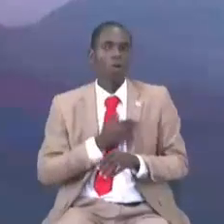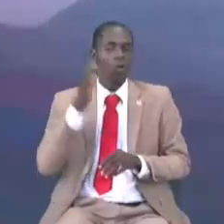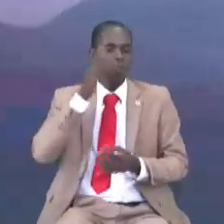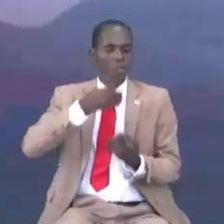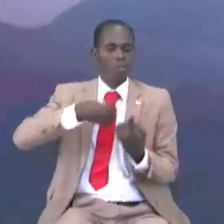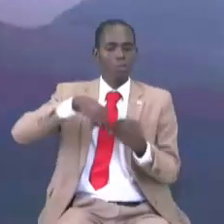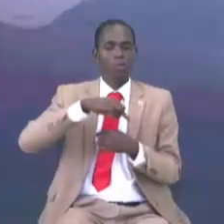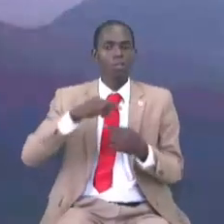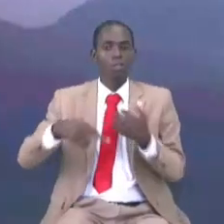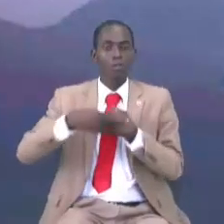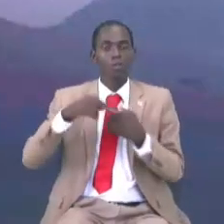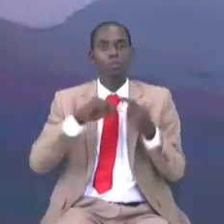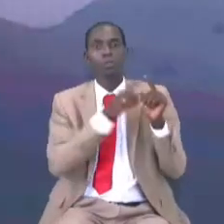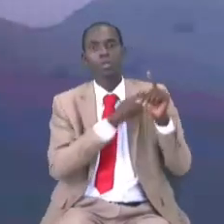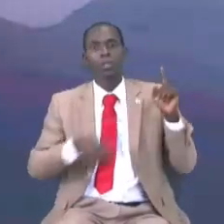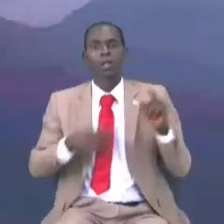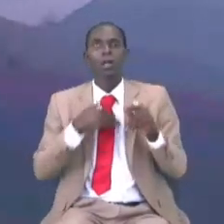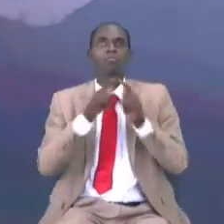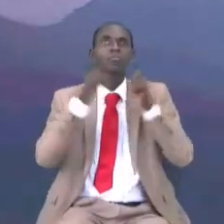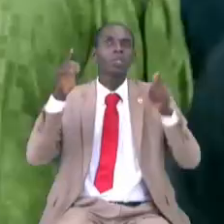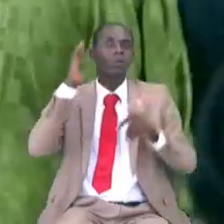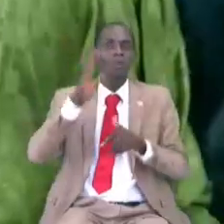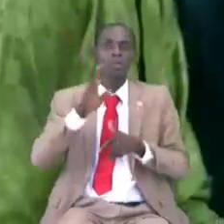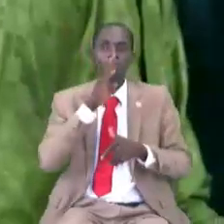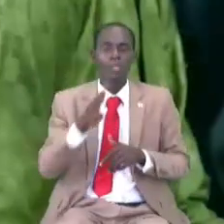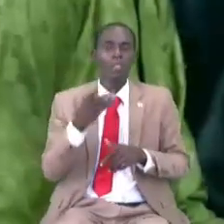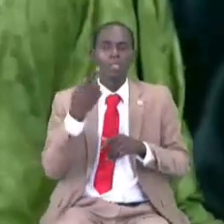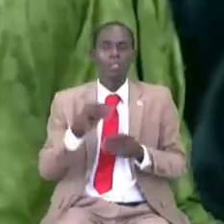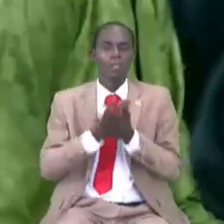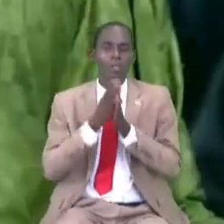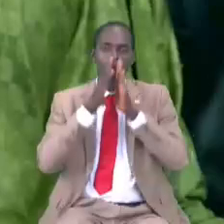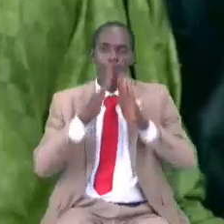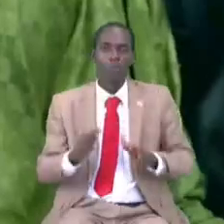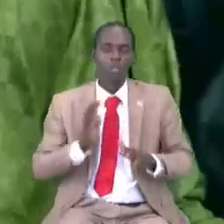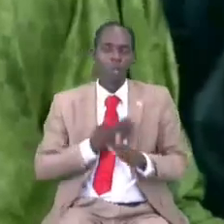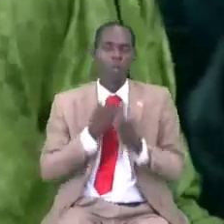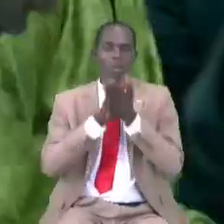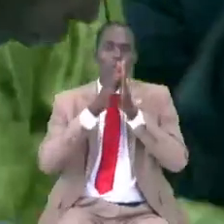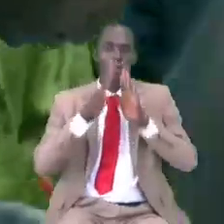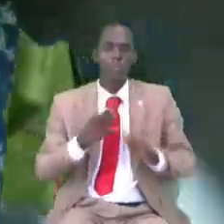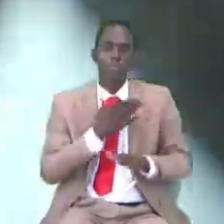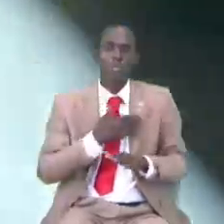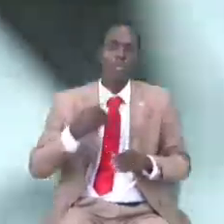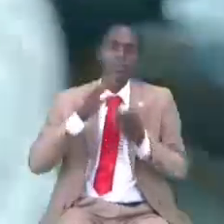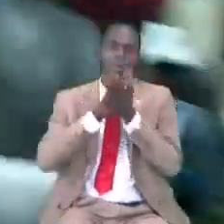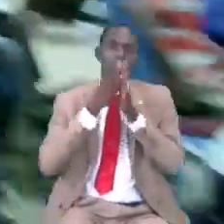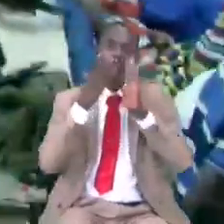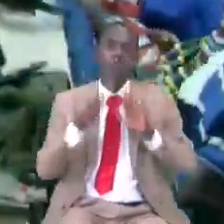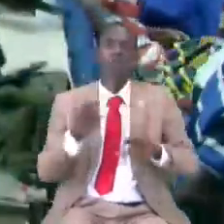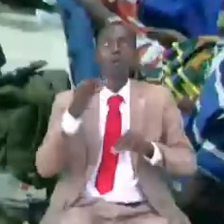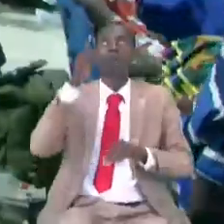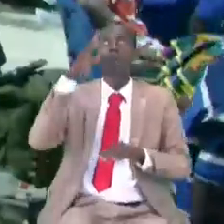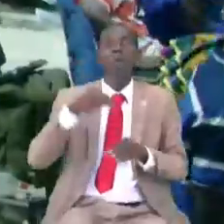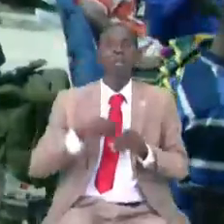the peace of God in our land, in Jesus' name. Let's rise up and talk to the Lord in prayer and say, Lord,